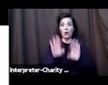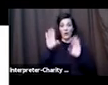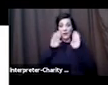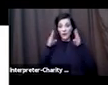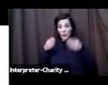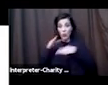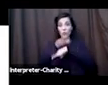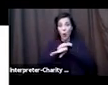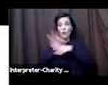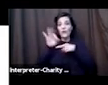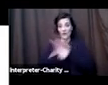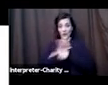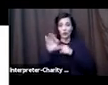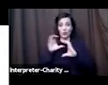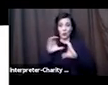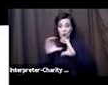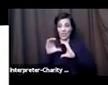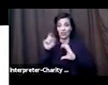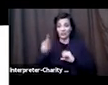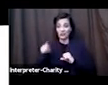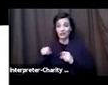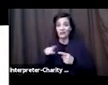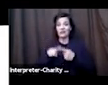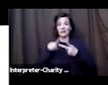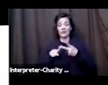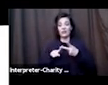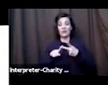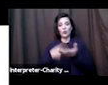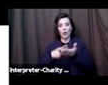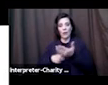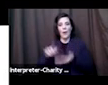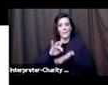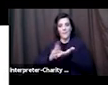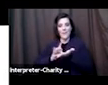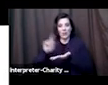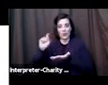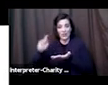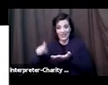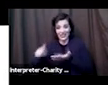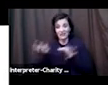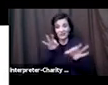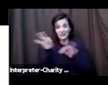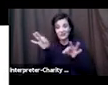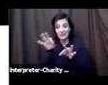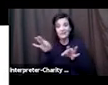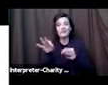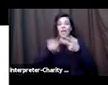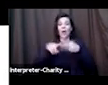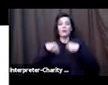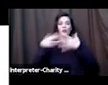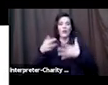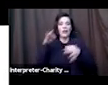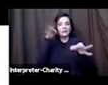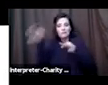for functional communication. We want to talk about that medical necessity, and we want to justify and provide rationales for everything that